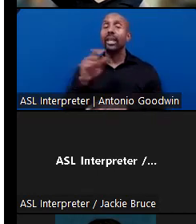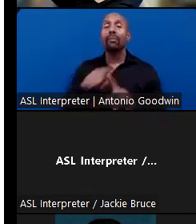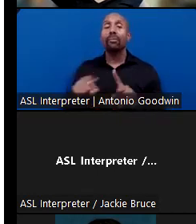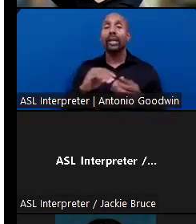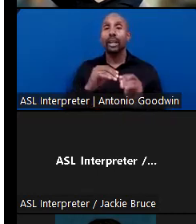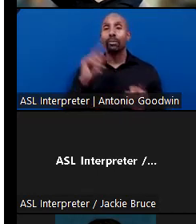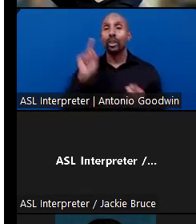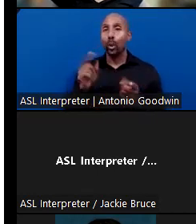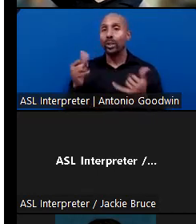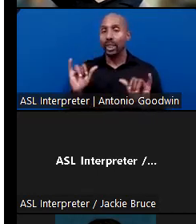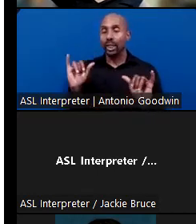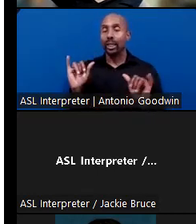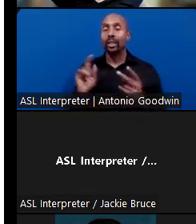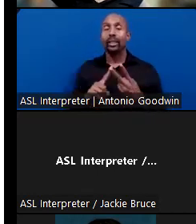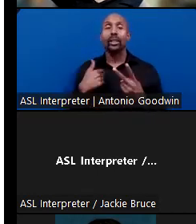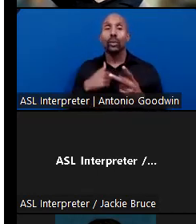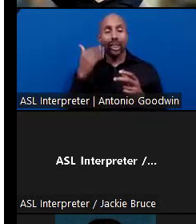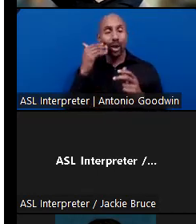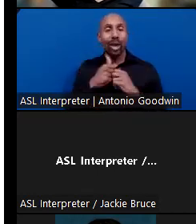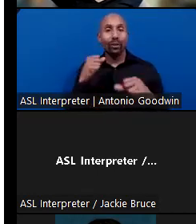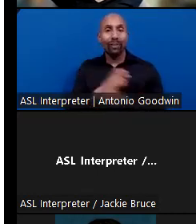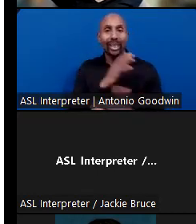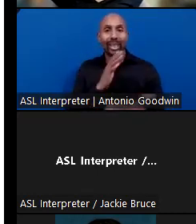a vaccine, even though we don't have a lot of it.